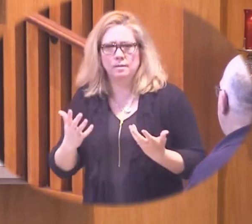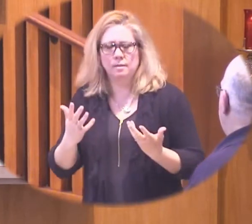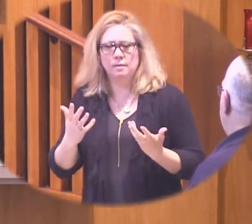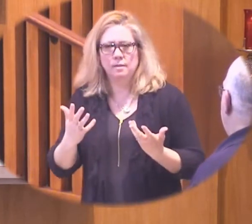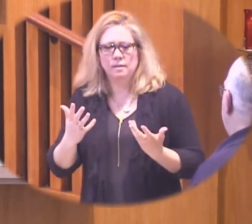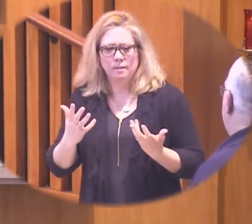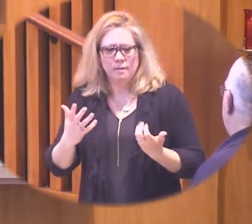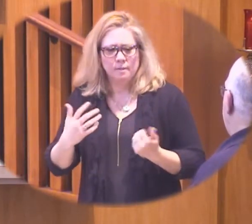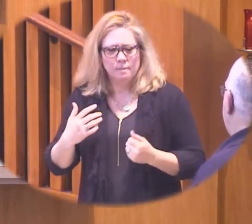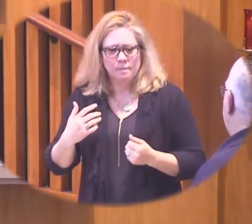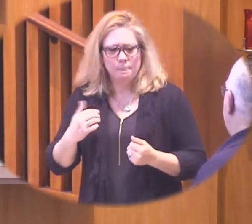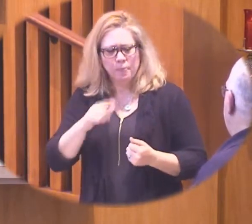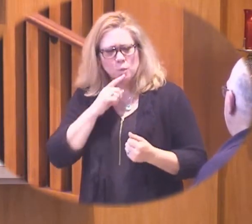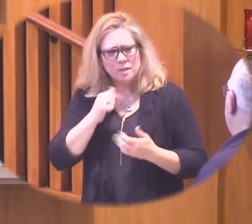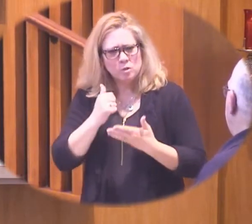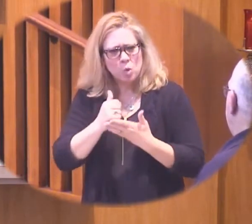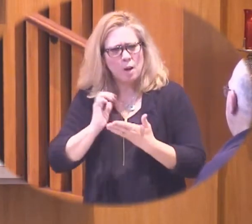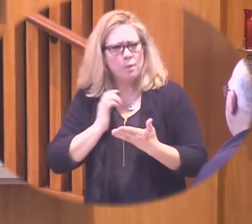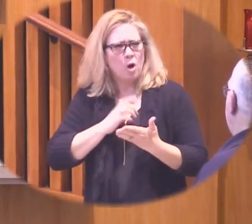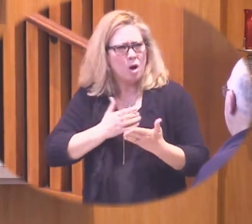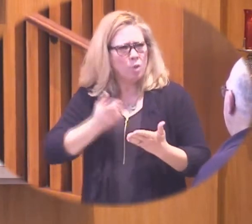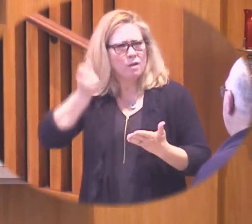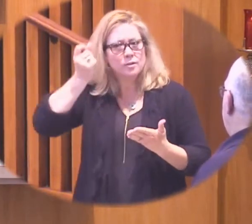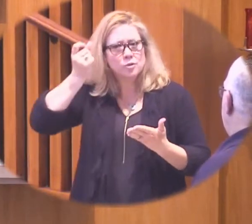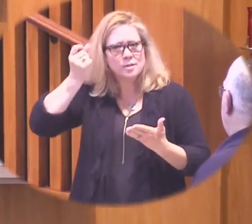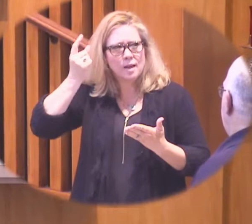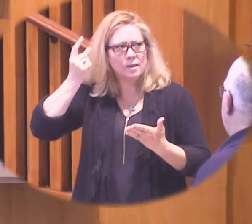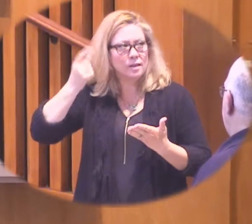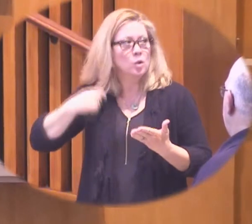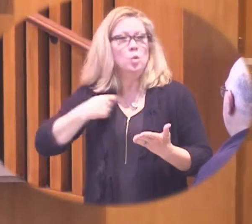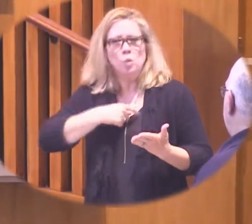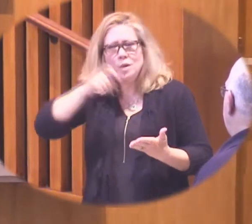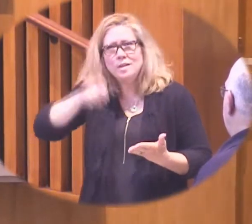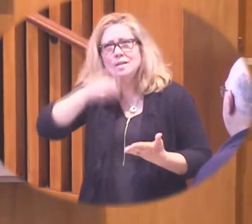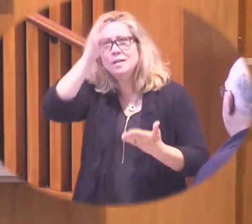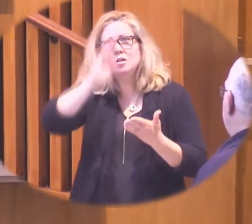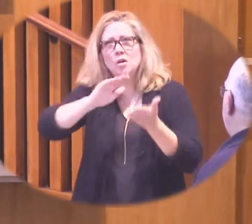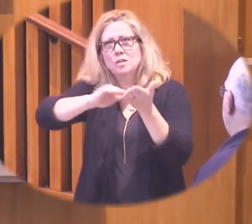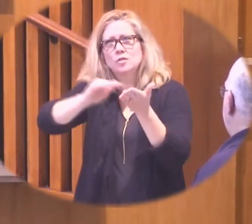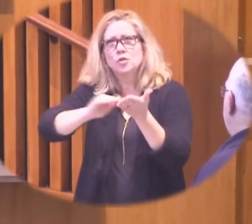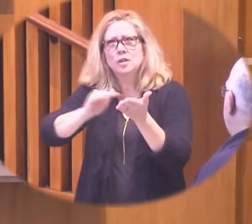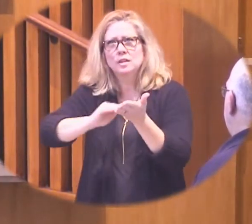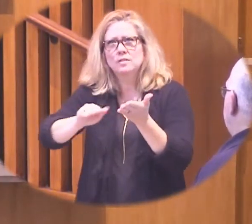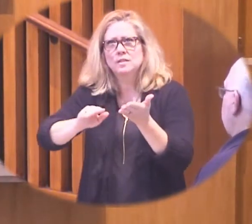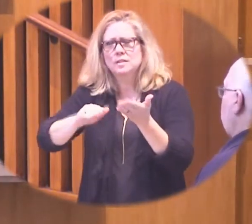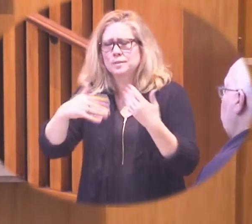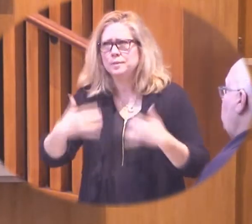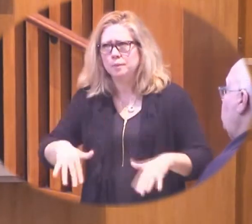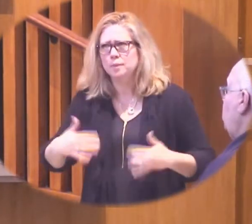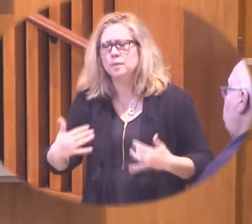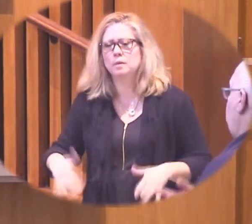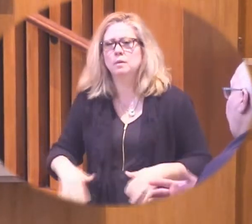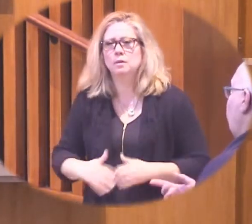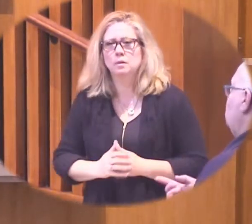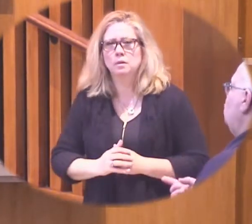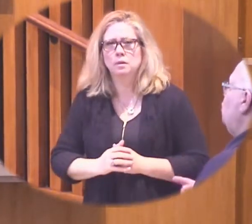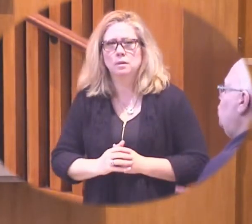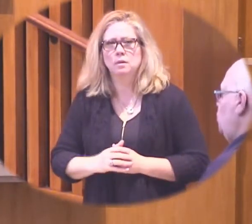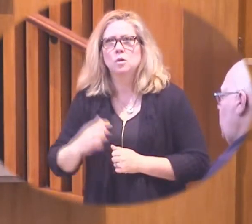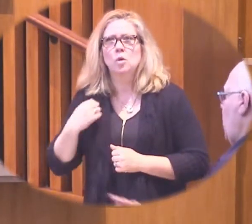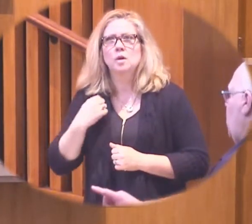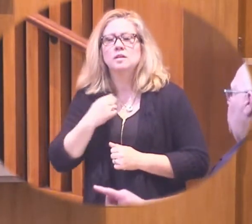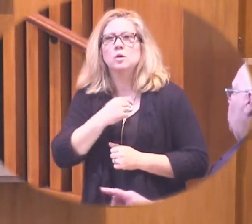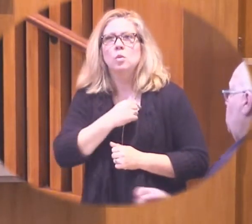our need for God's wonderful forgiveness. And so as we begin this celebration of